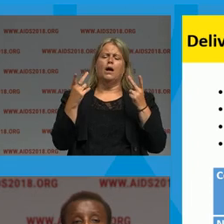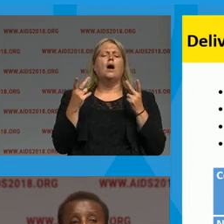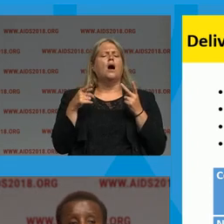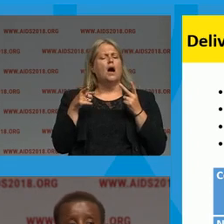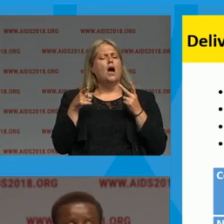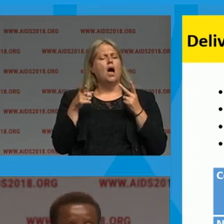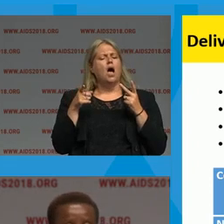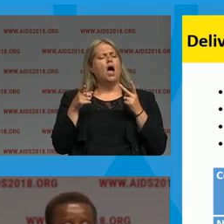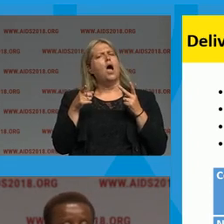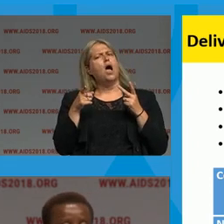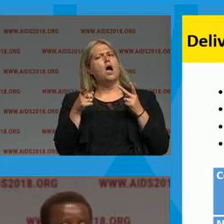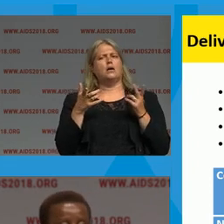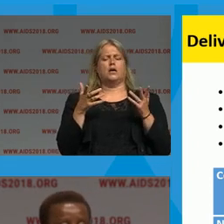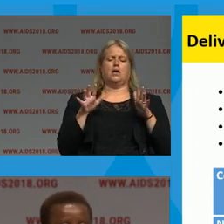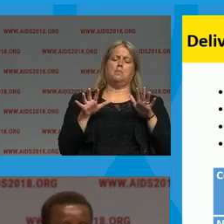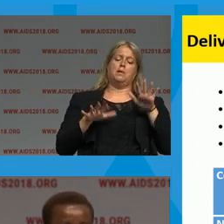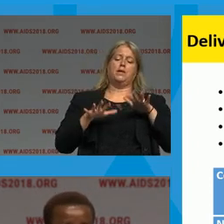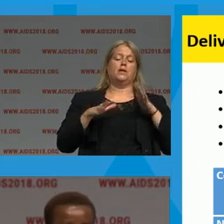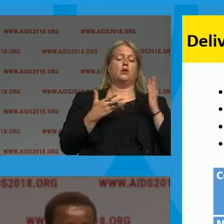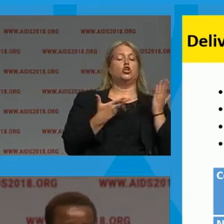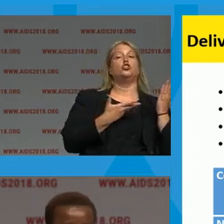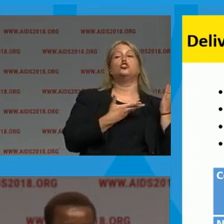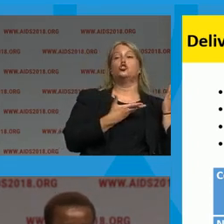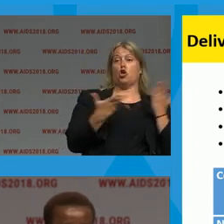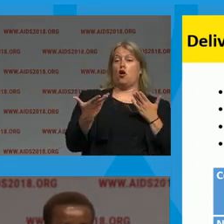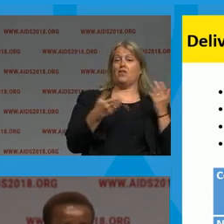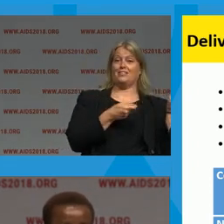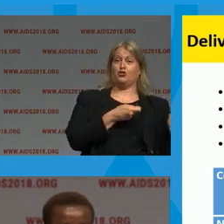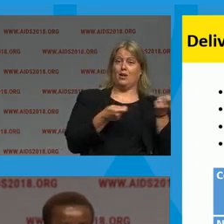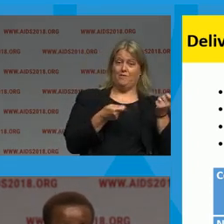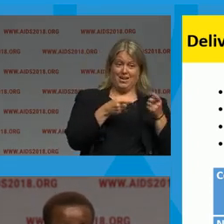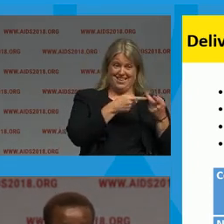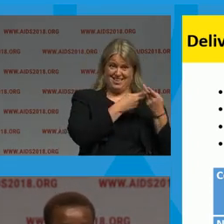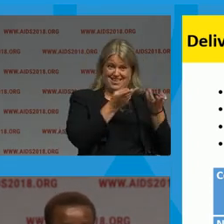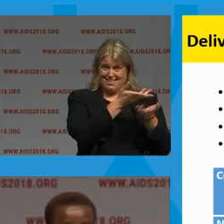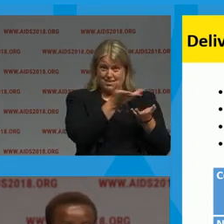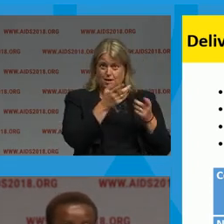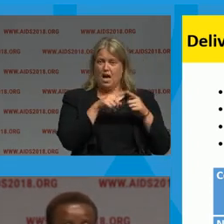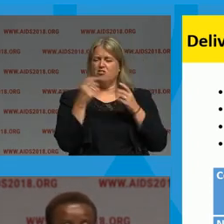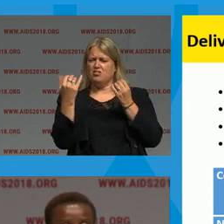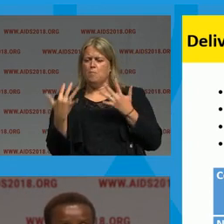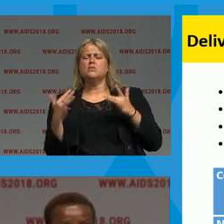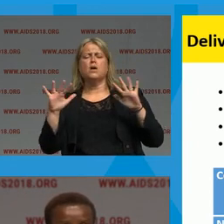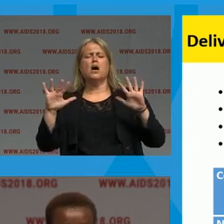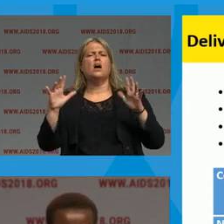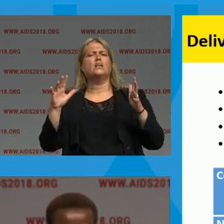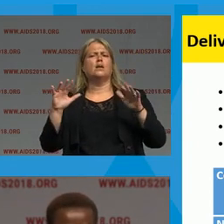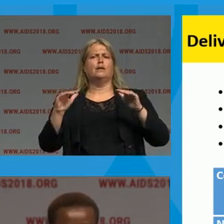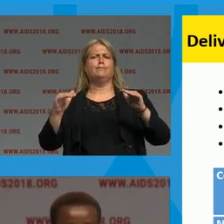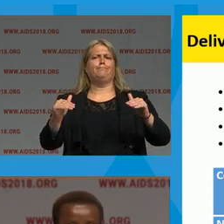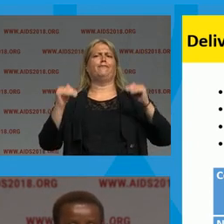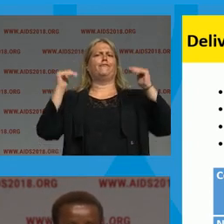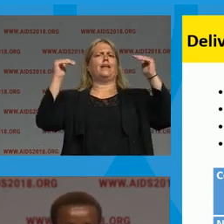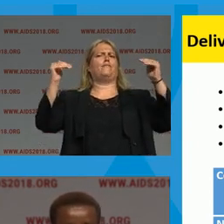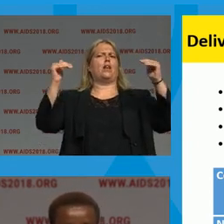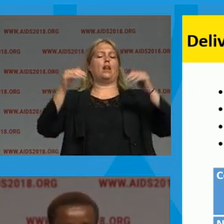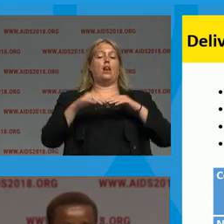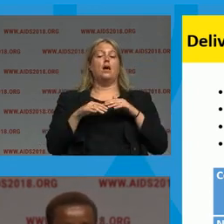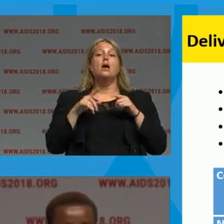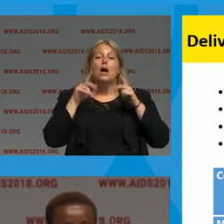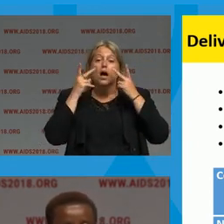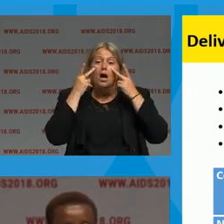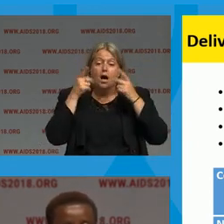could leverage beyond service delivery and numbers. In this case, I'm talking about leadership